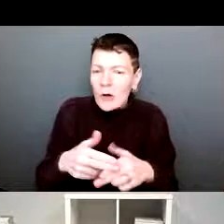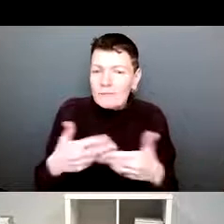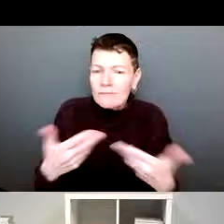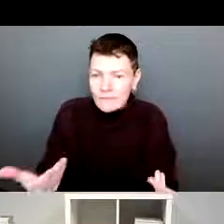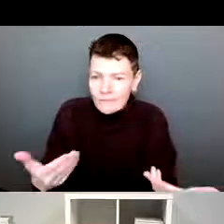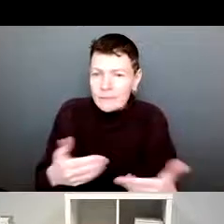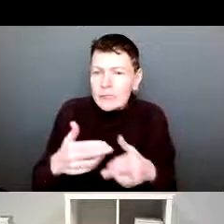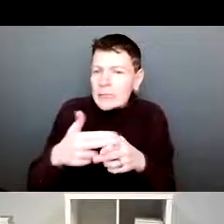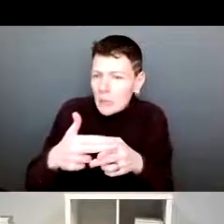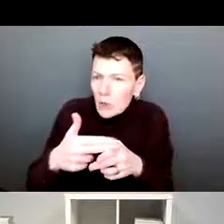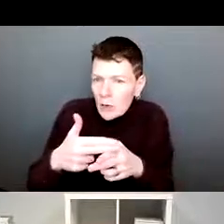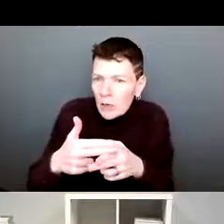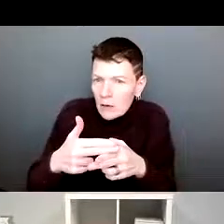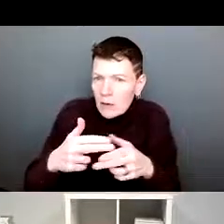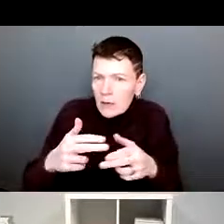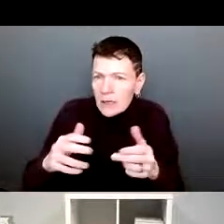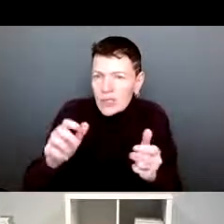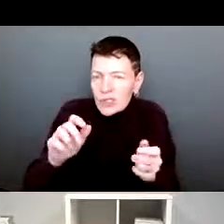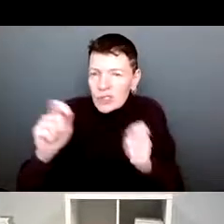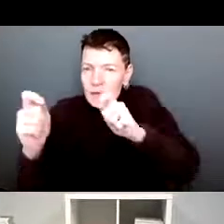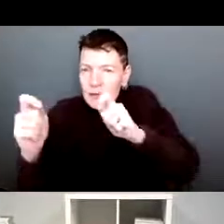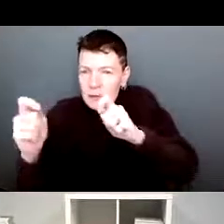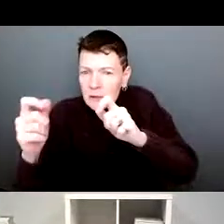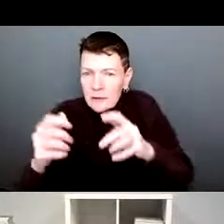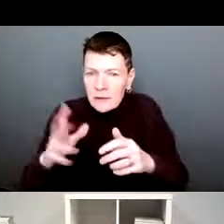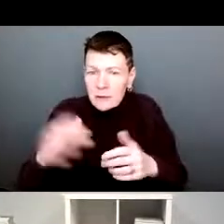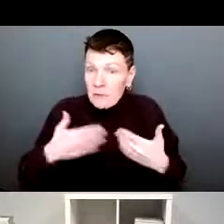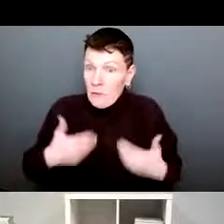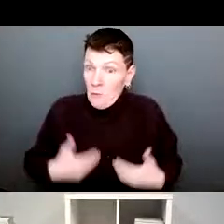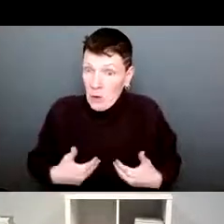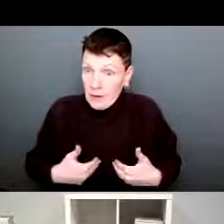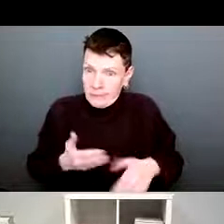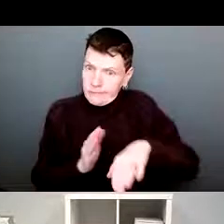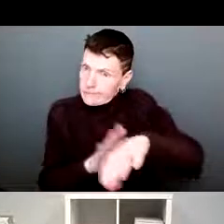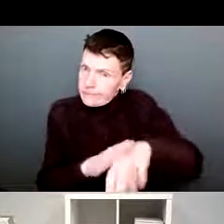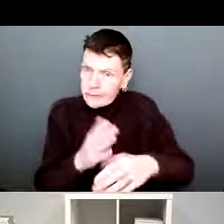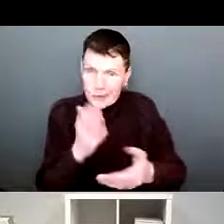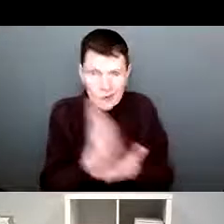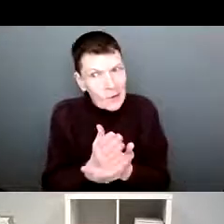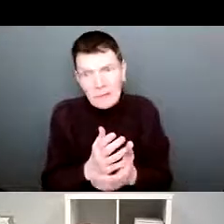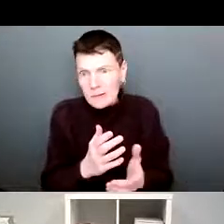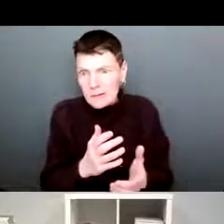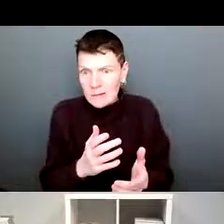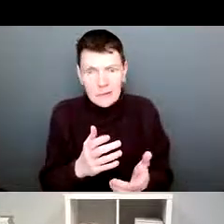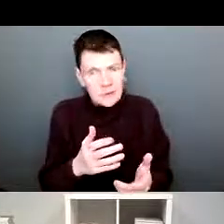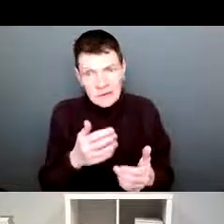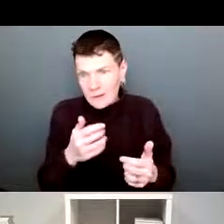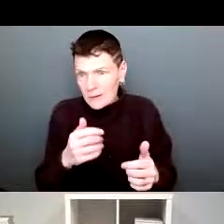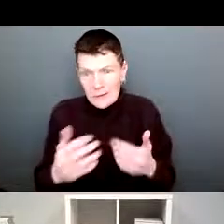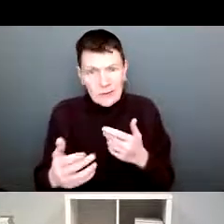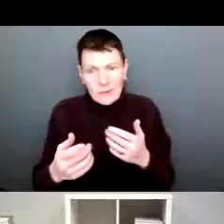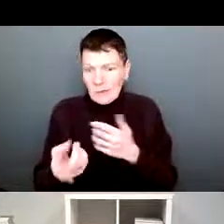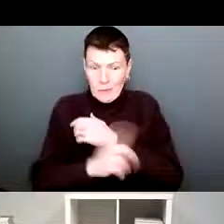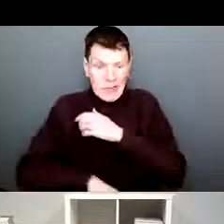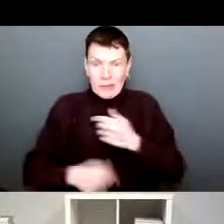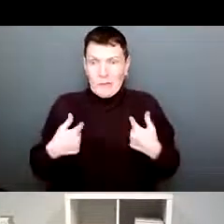as a temporary threshold shift. And again, it's your body's way of saying, stop trying to punish me, and